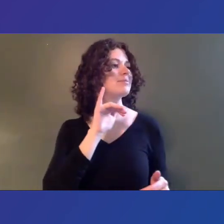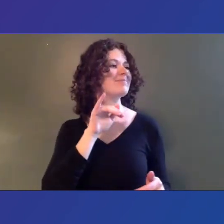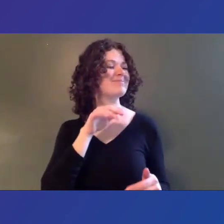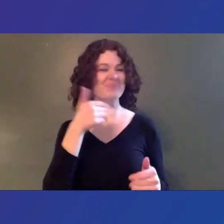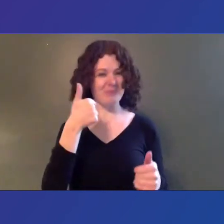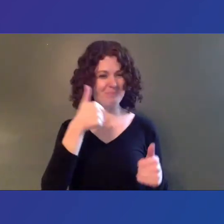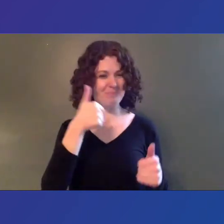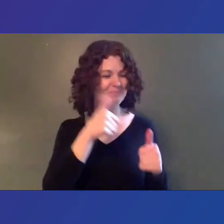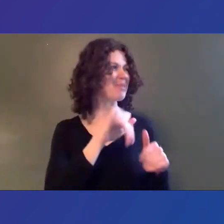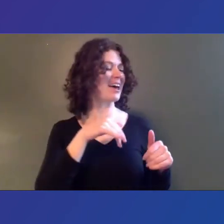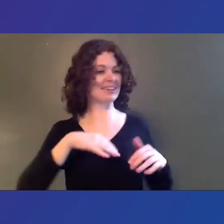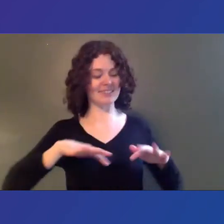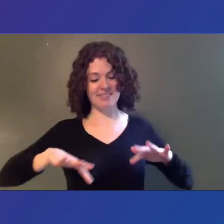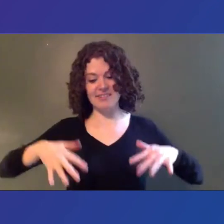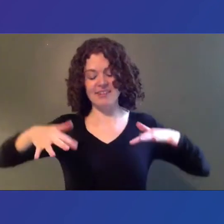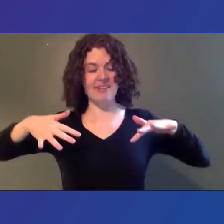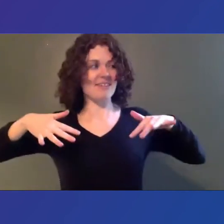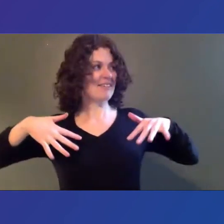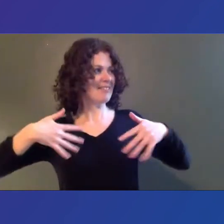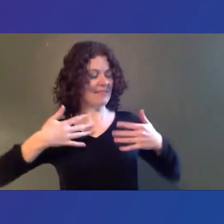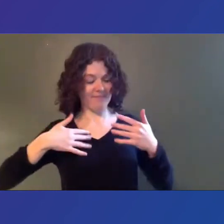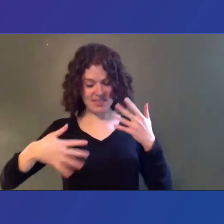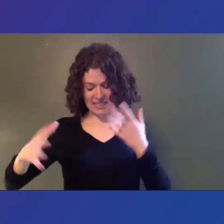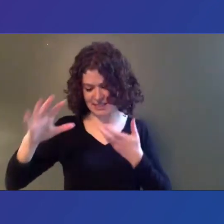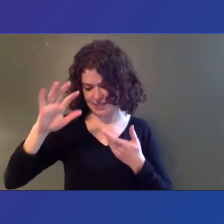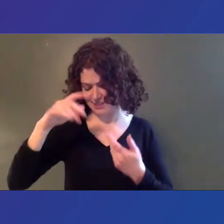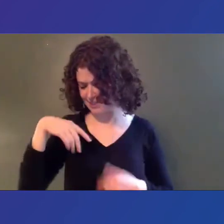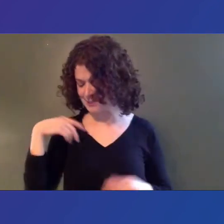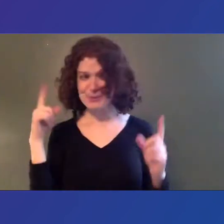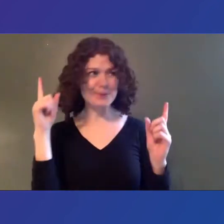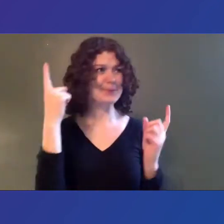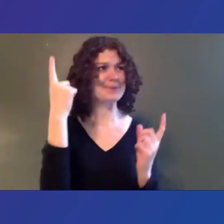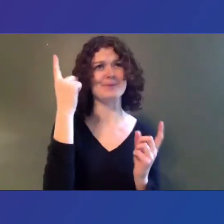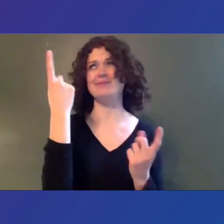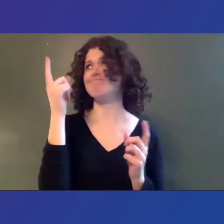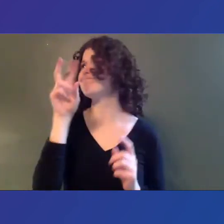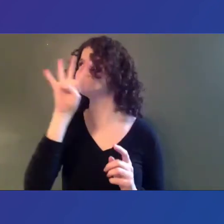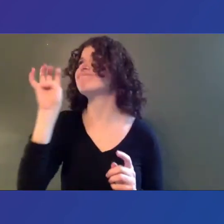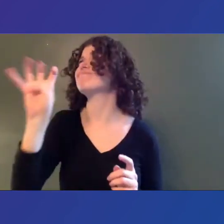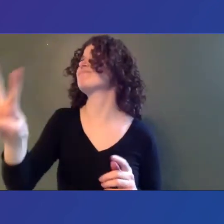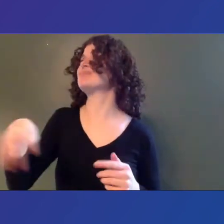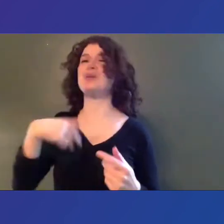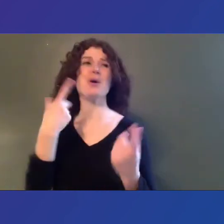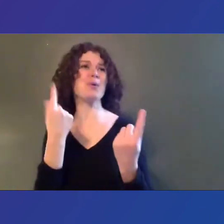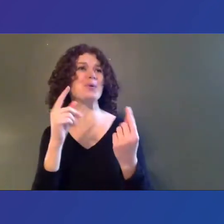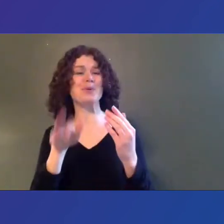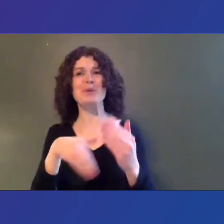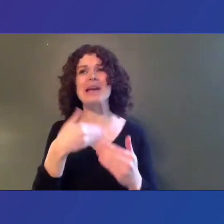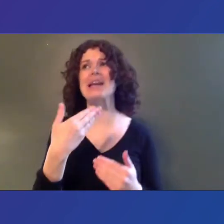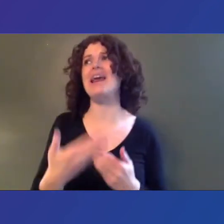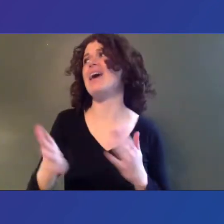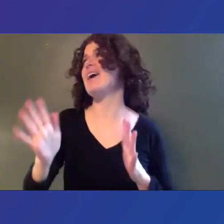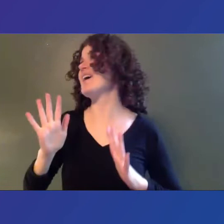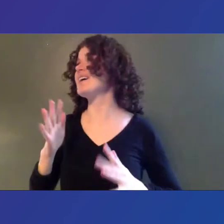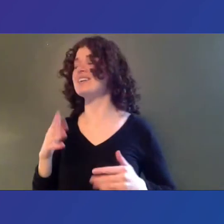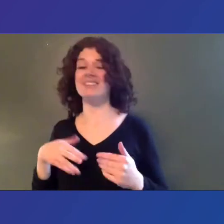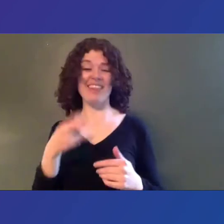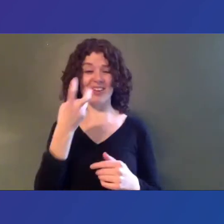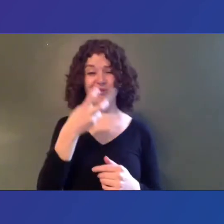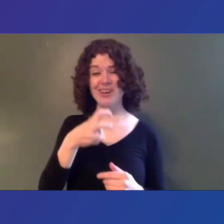not knowing really what to do next. We might be in a transitional time in our